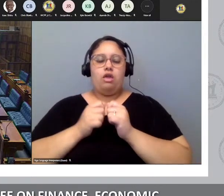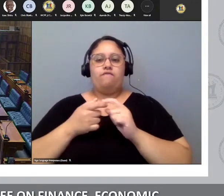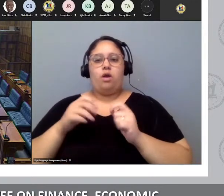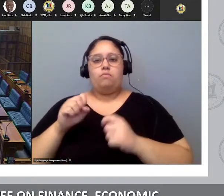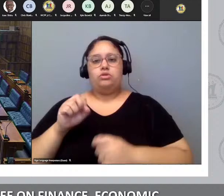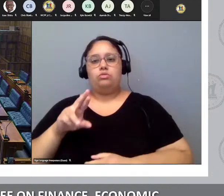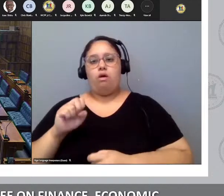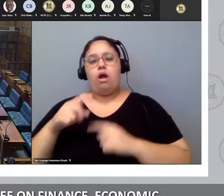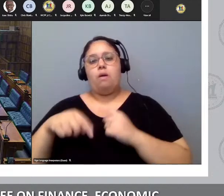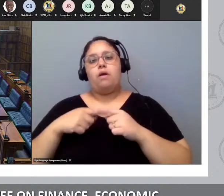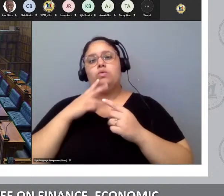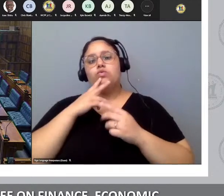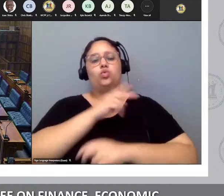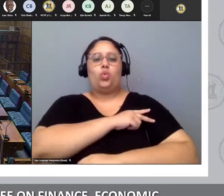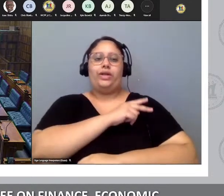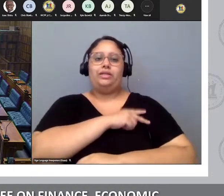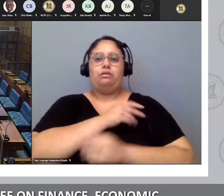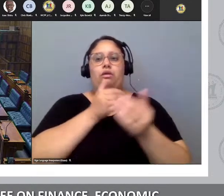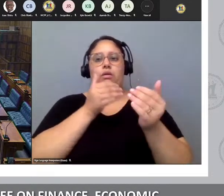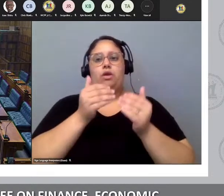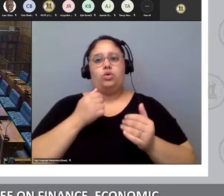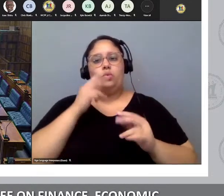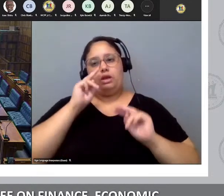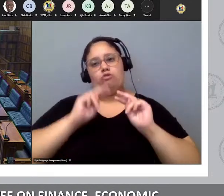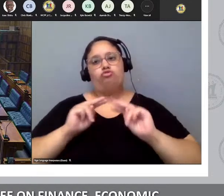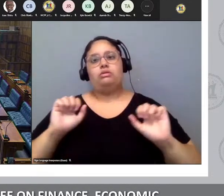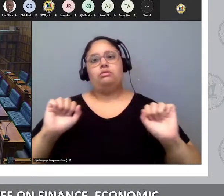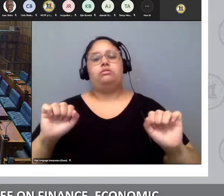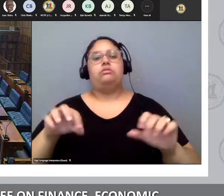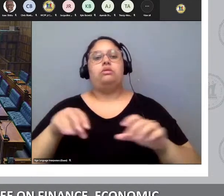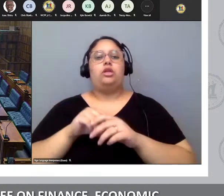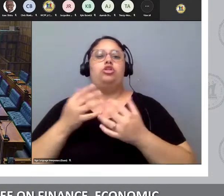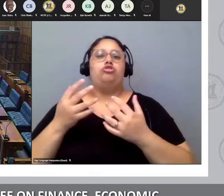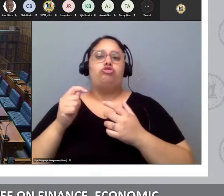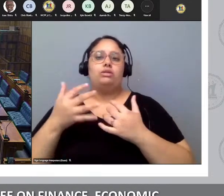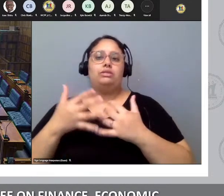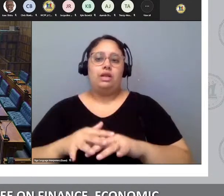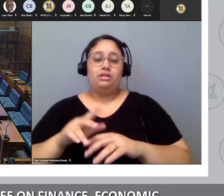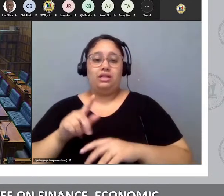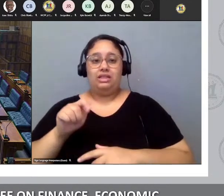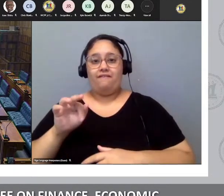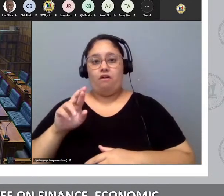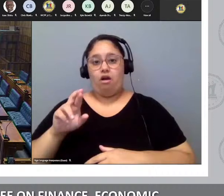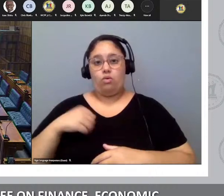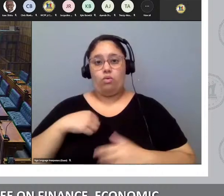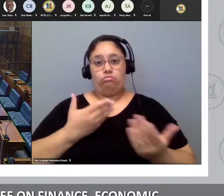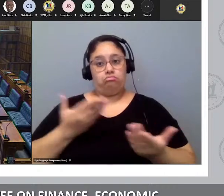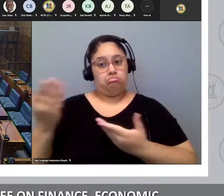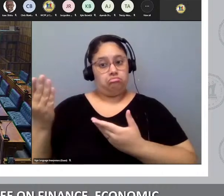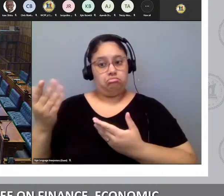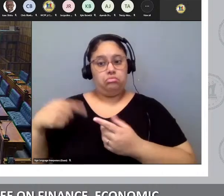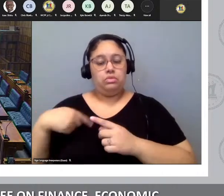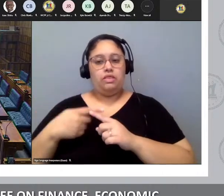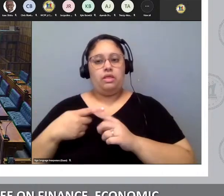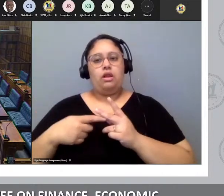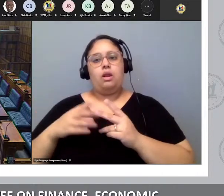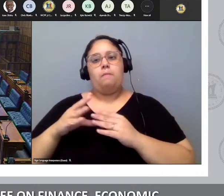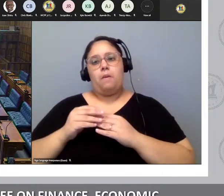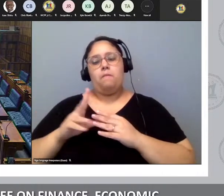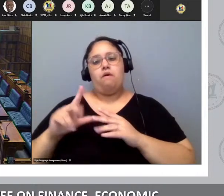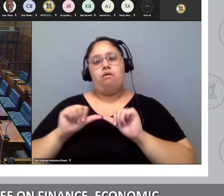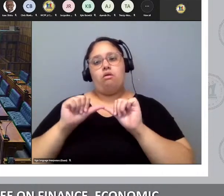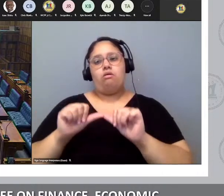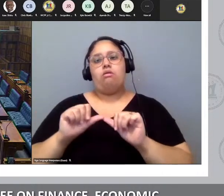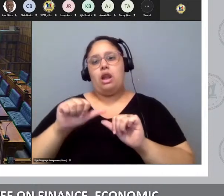just regarding the security measures I think that we needing to address as charate um T we can hand over to you and then we'll go on